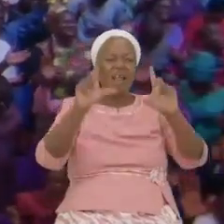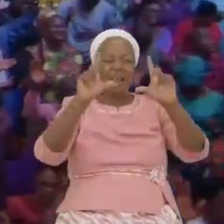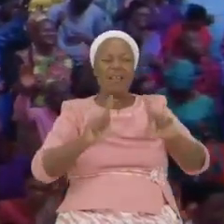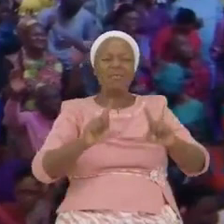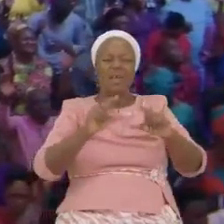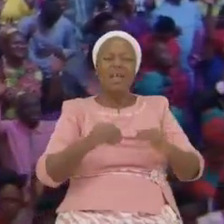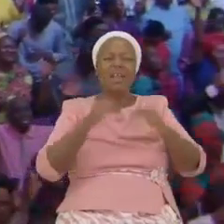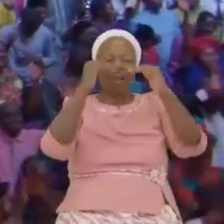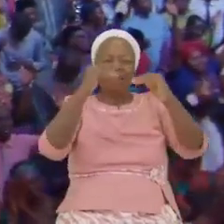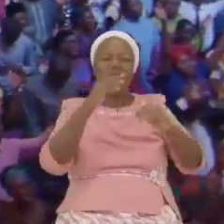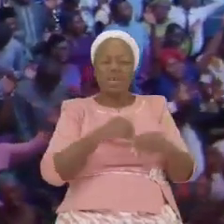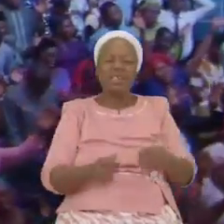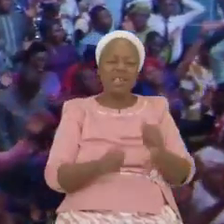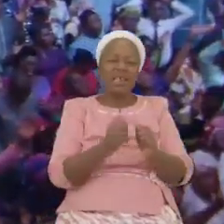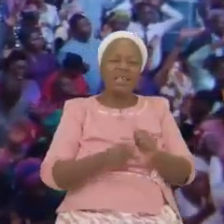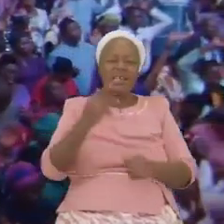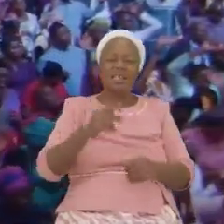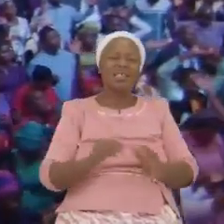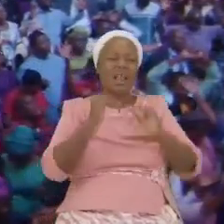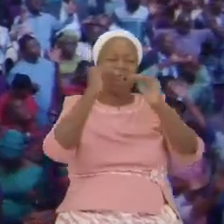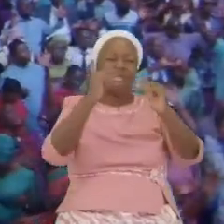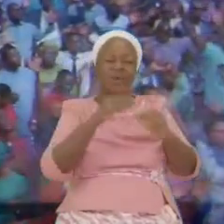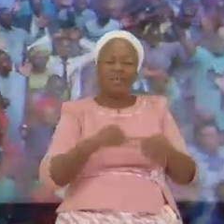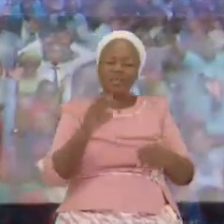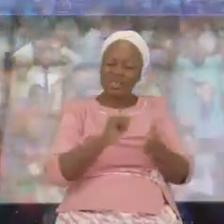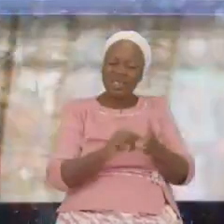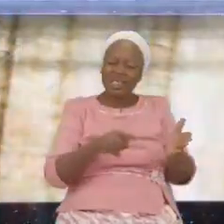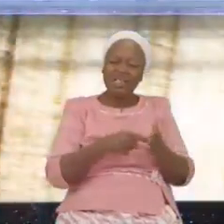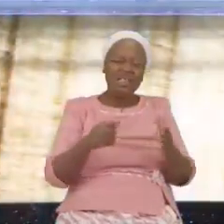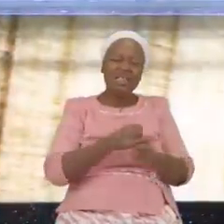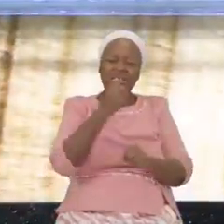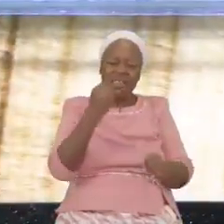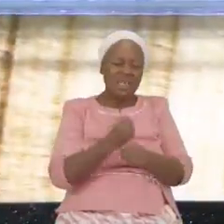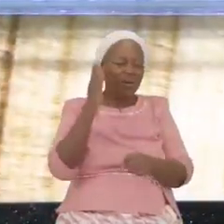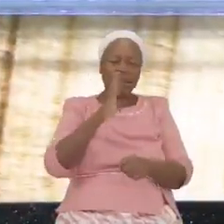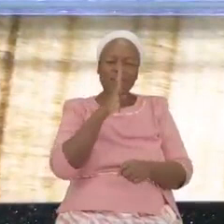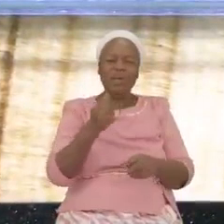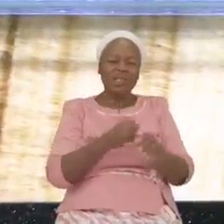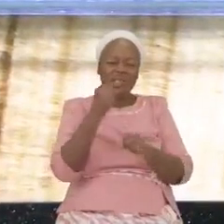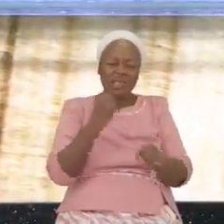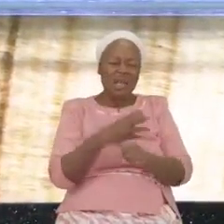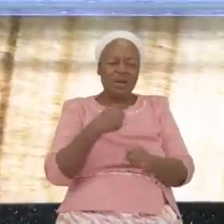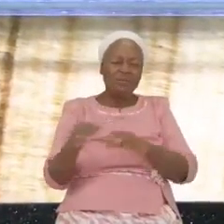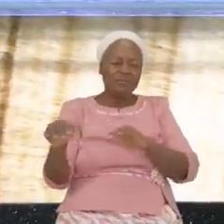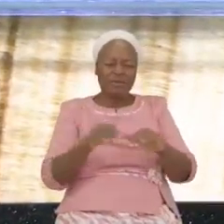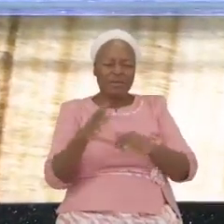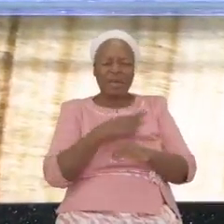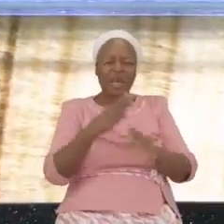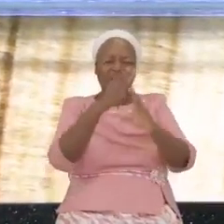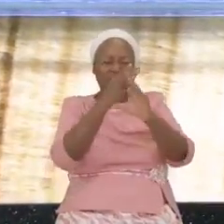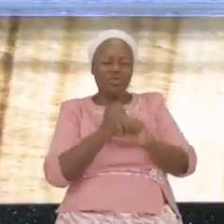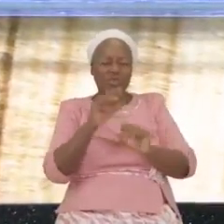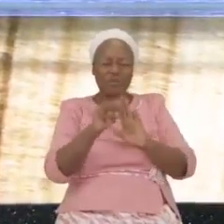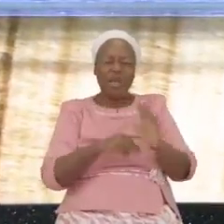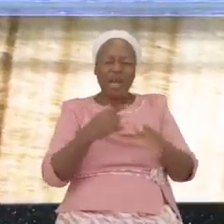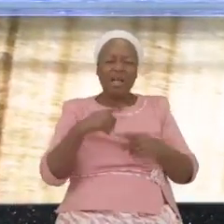to a greater level, so that this year will be the year of performance, achievement,